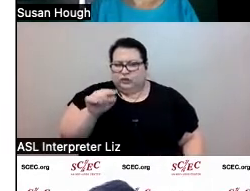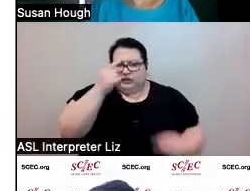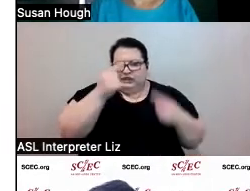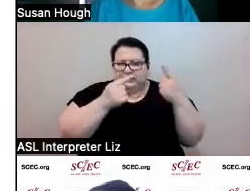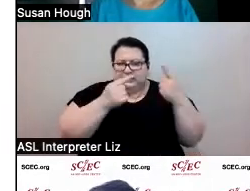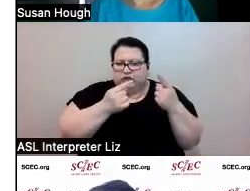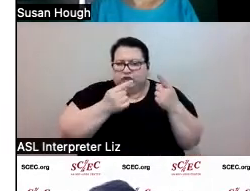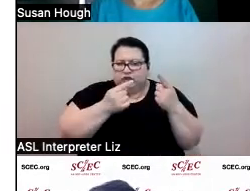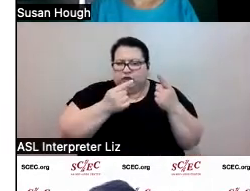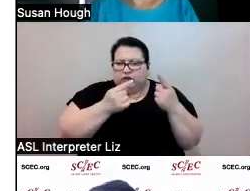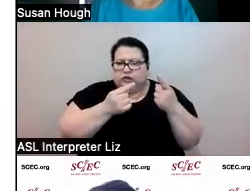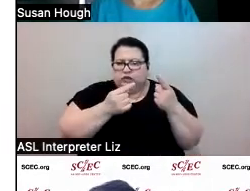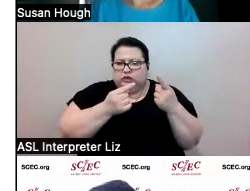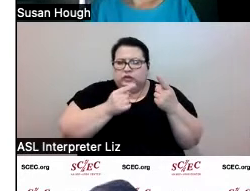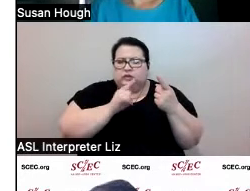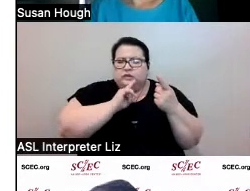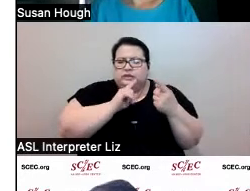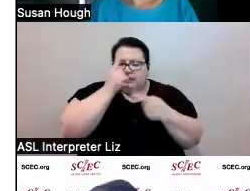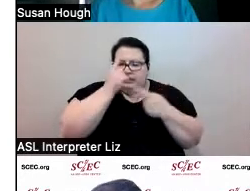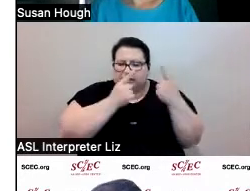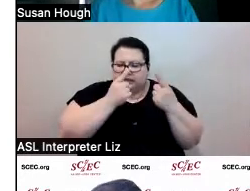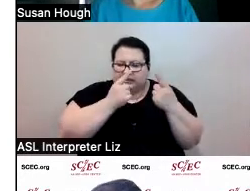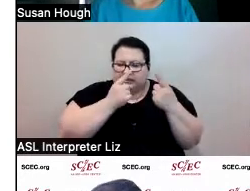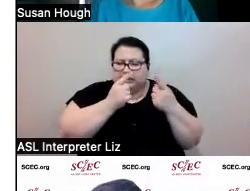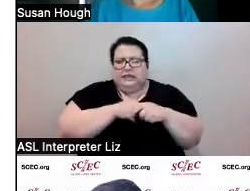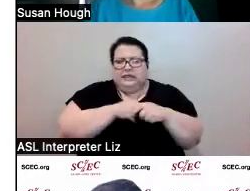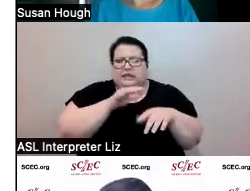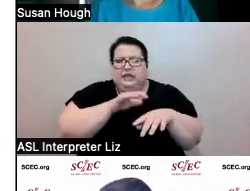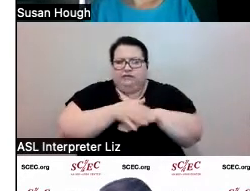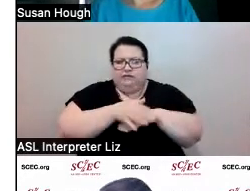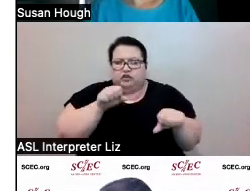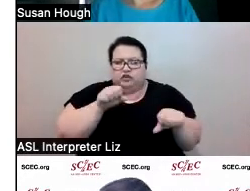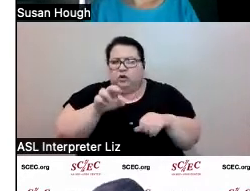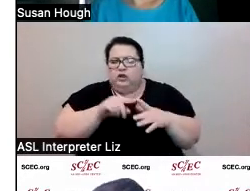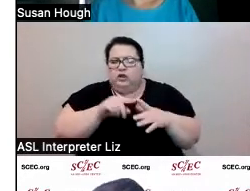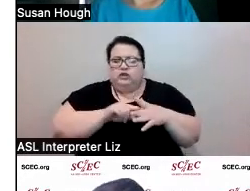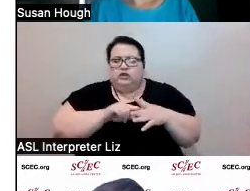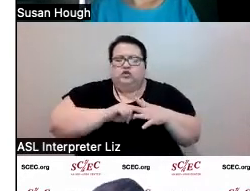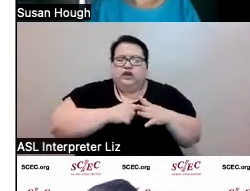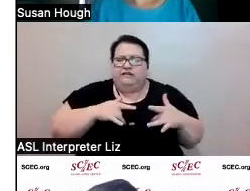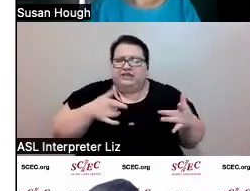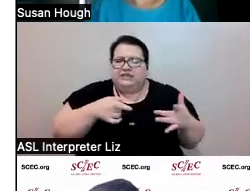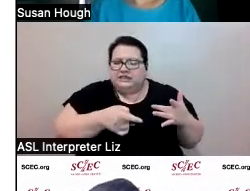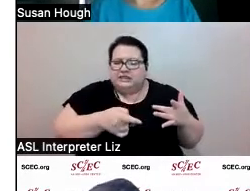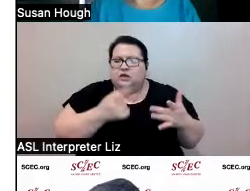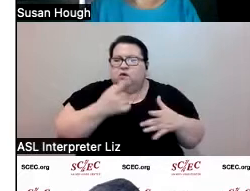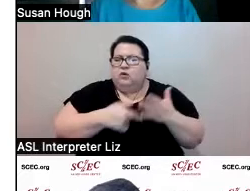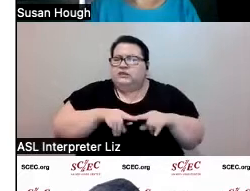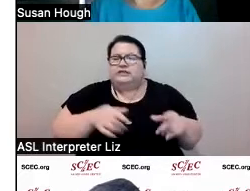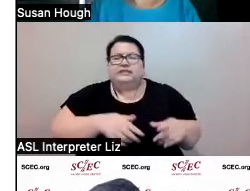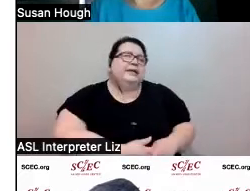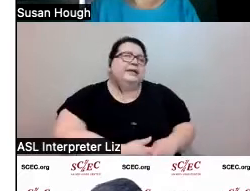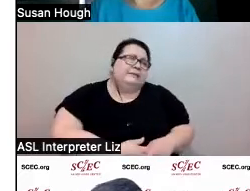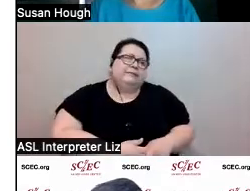really consider the Big Bear event an aftershock, or isn't it a triggered event? What's the difference? Well,